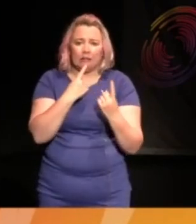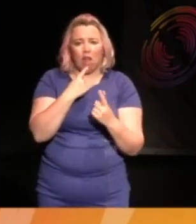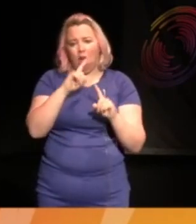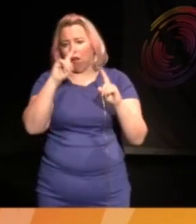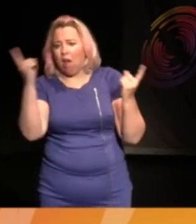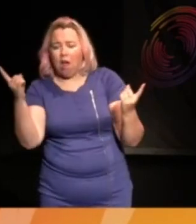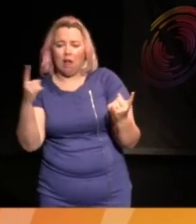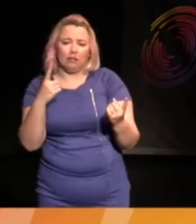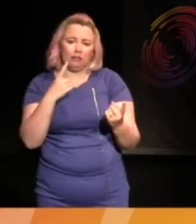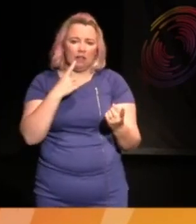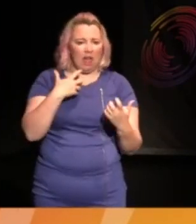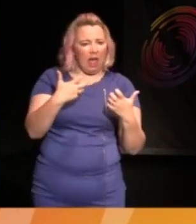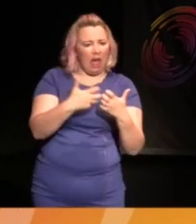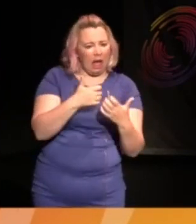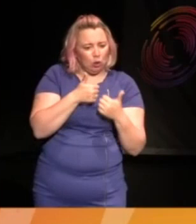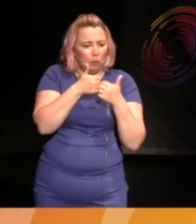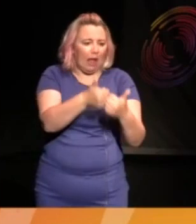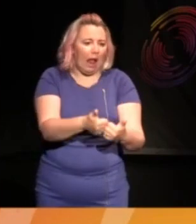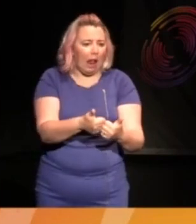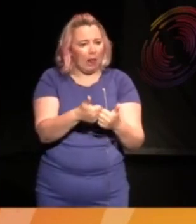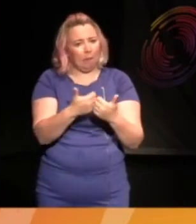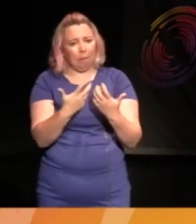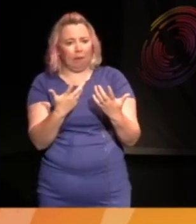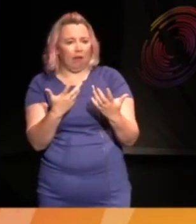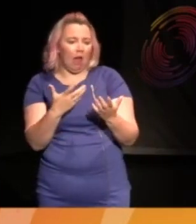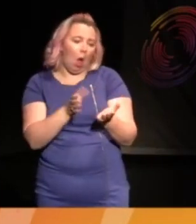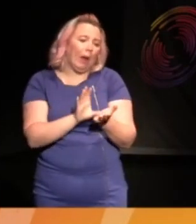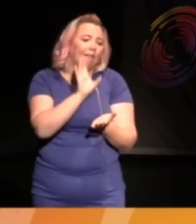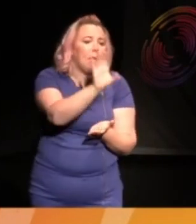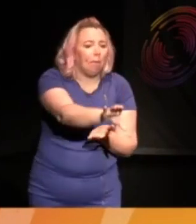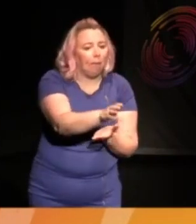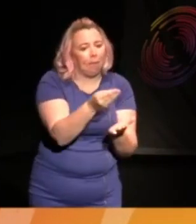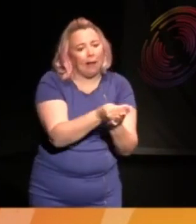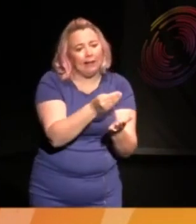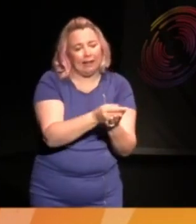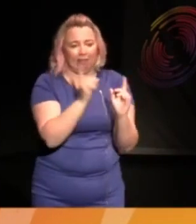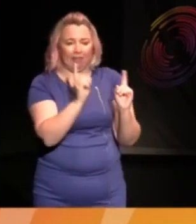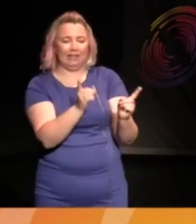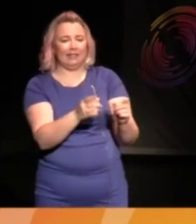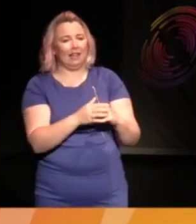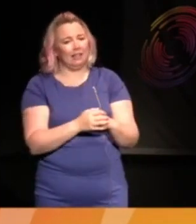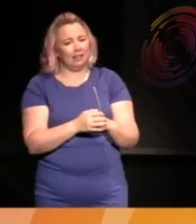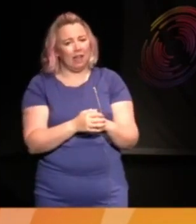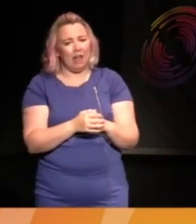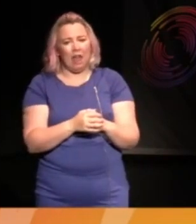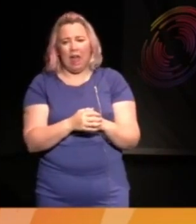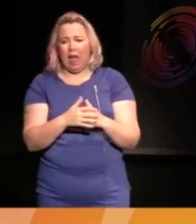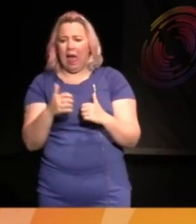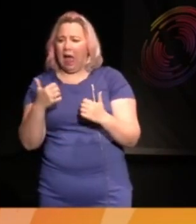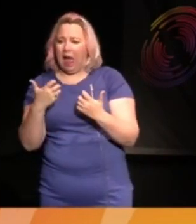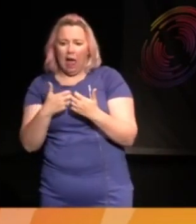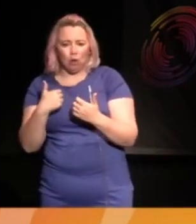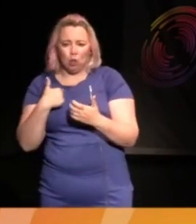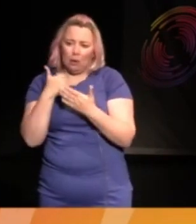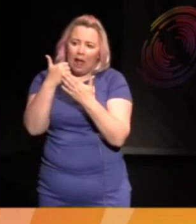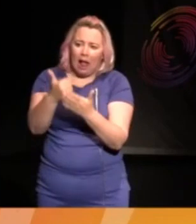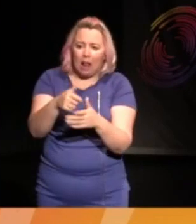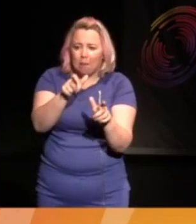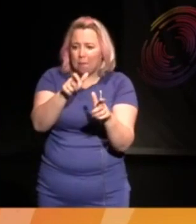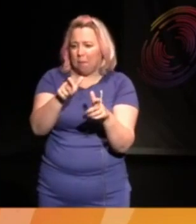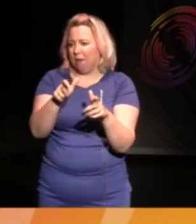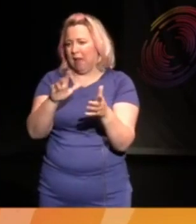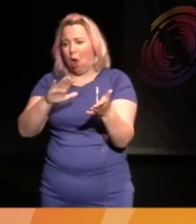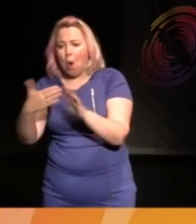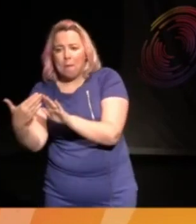goodness, how do we help the poor? Give them money. How do we help the unhoused? Give them houses.